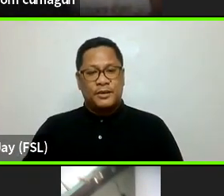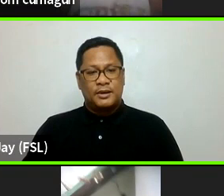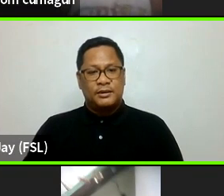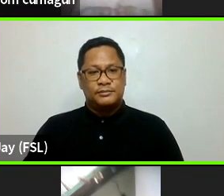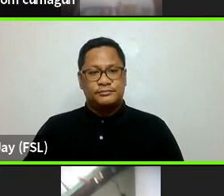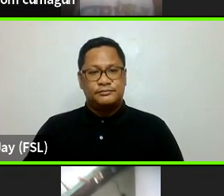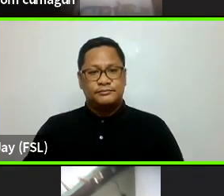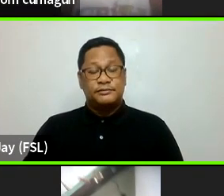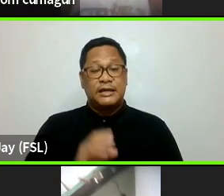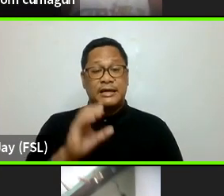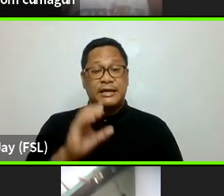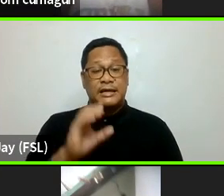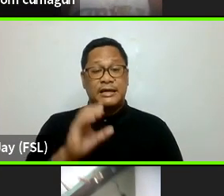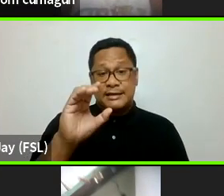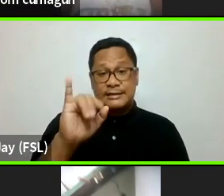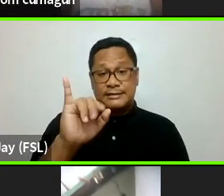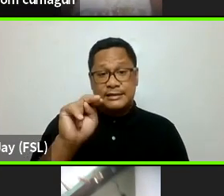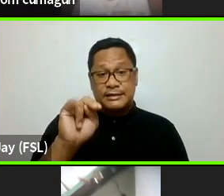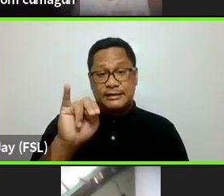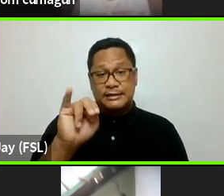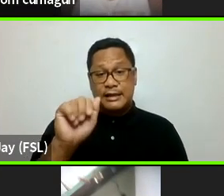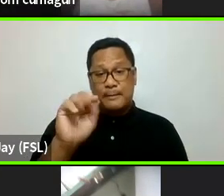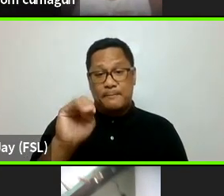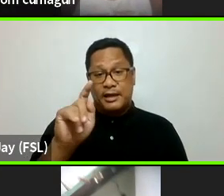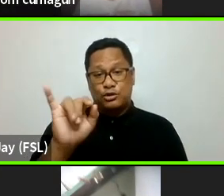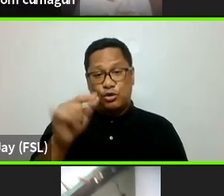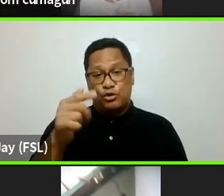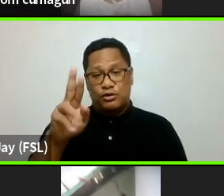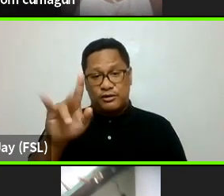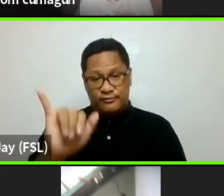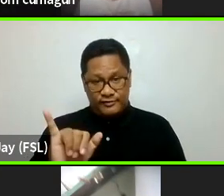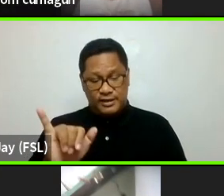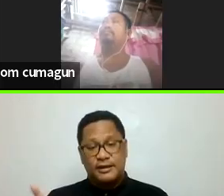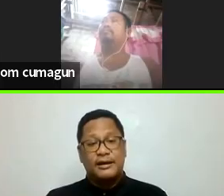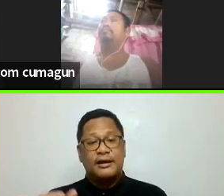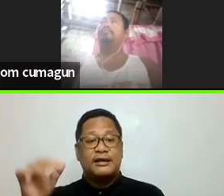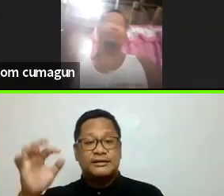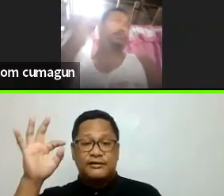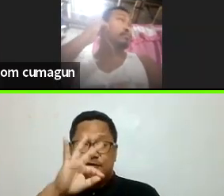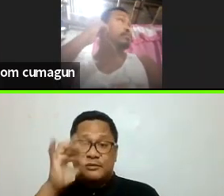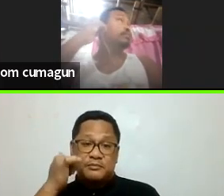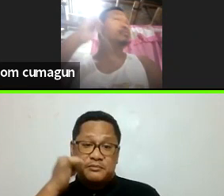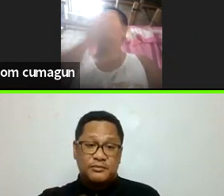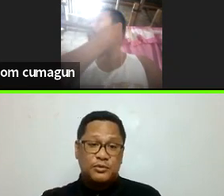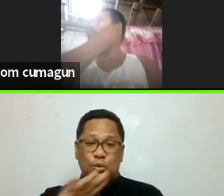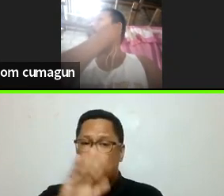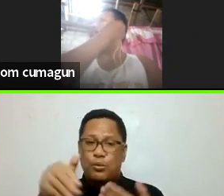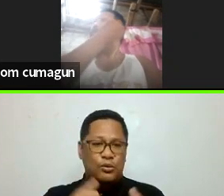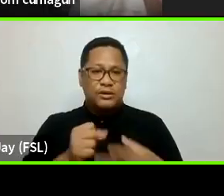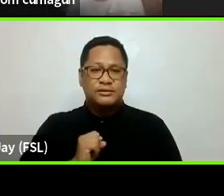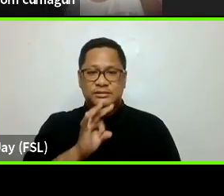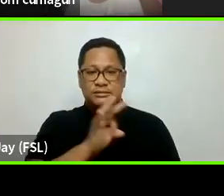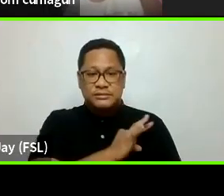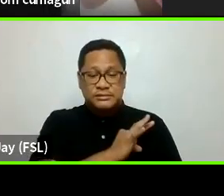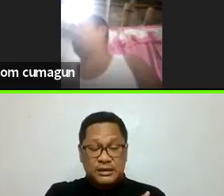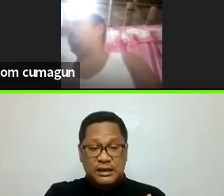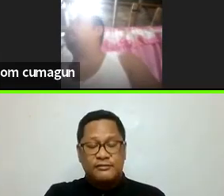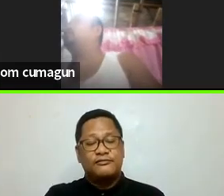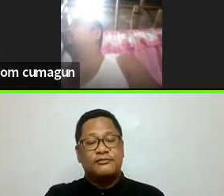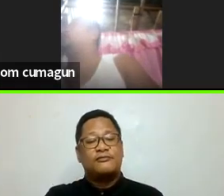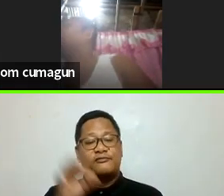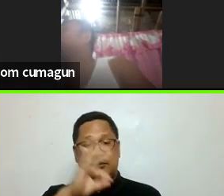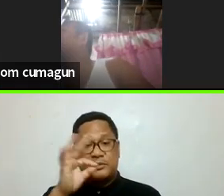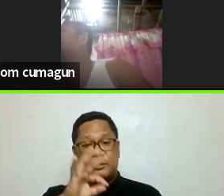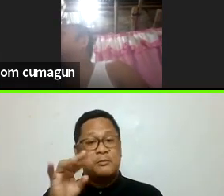The cinematographer is Filipino, Filipina. Okay. All the staff there is Filipino, except for the actors. All